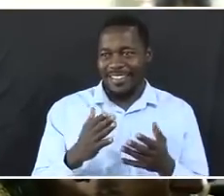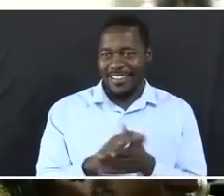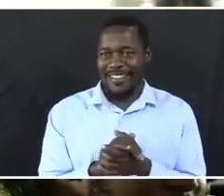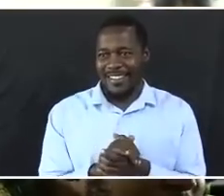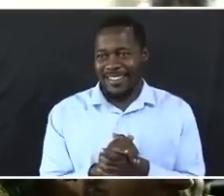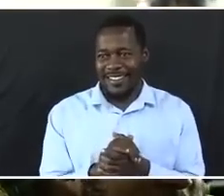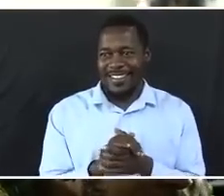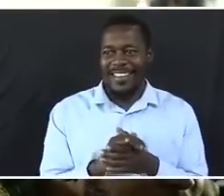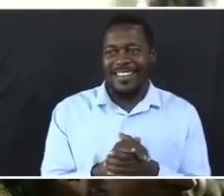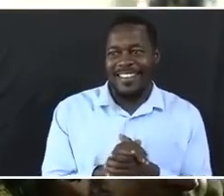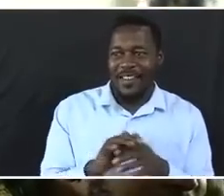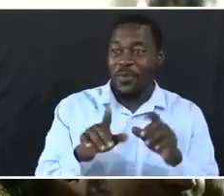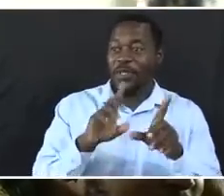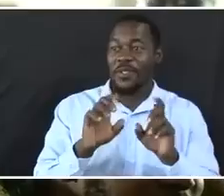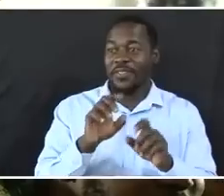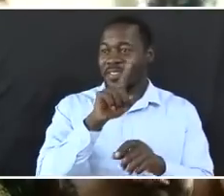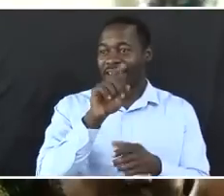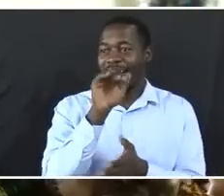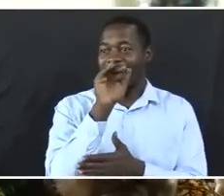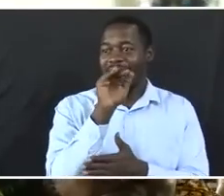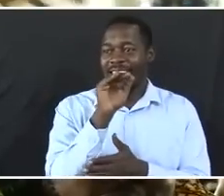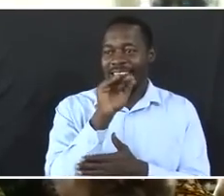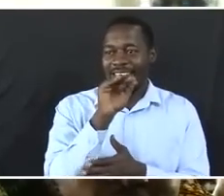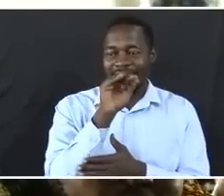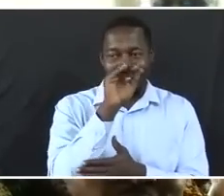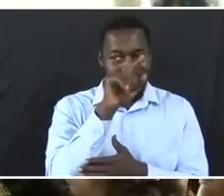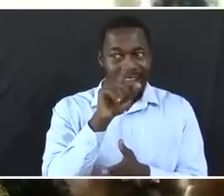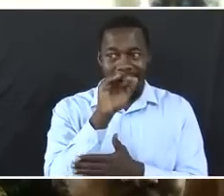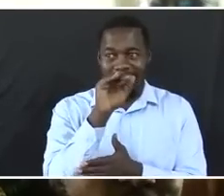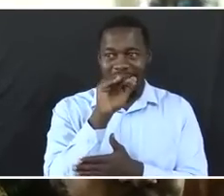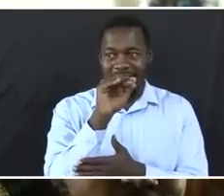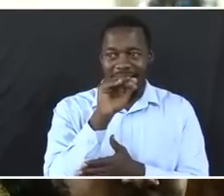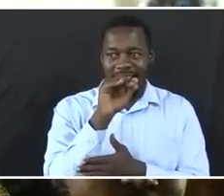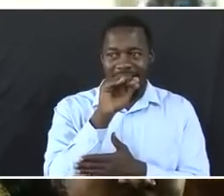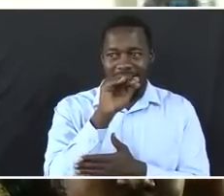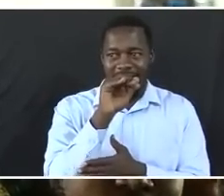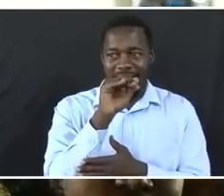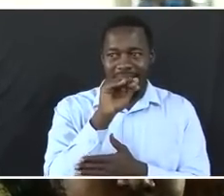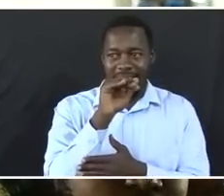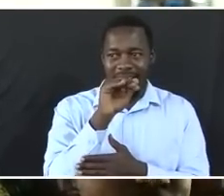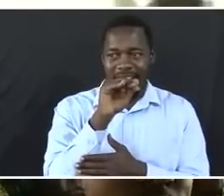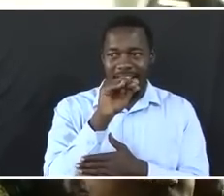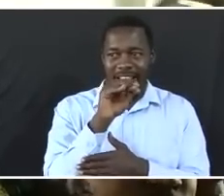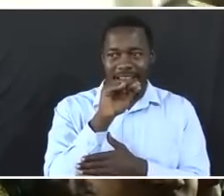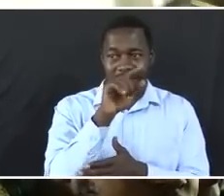and to Isaac. So I'm trying to bring that question, that can it still work today?